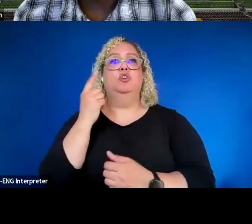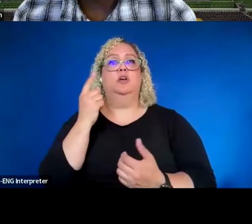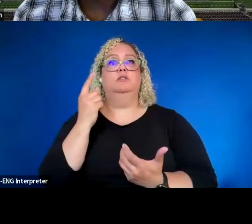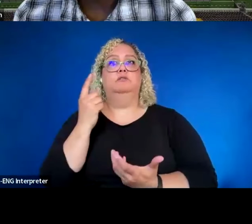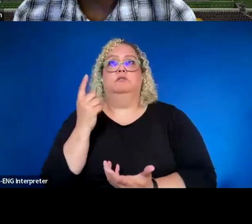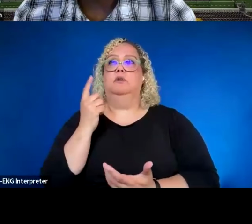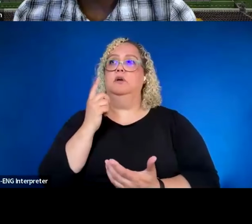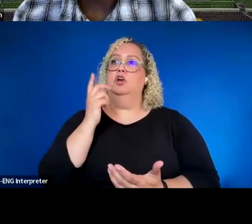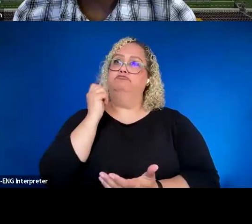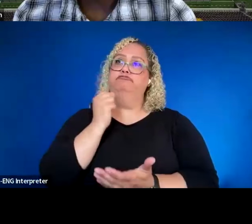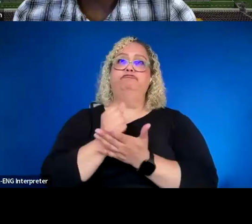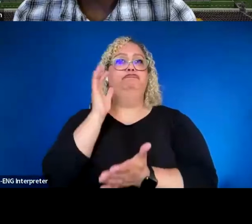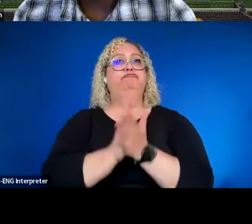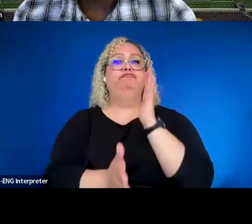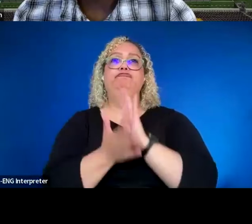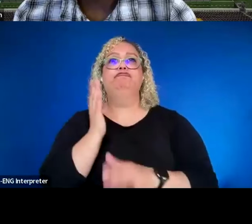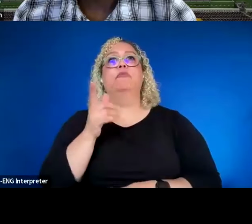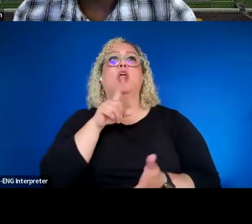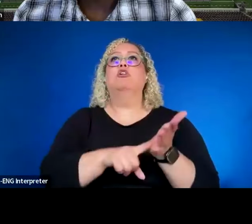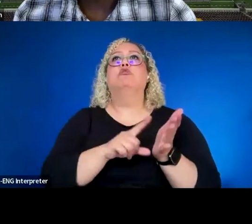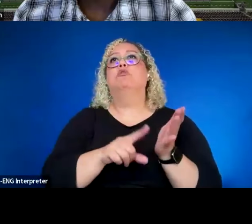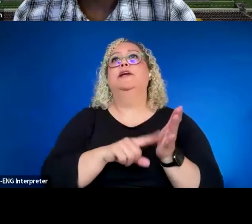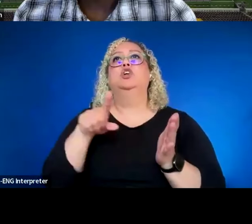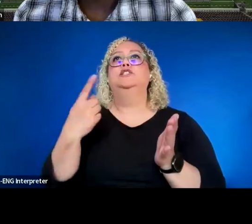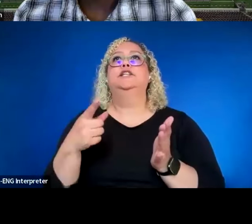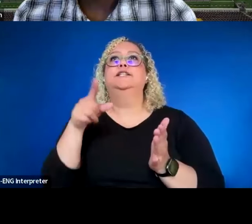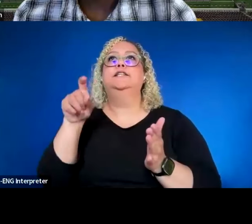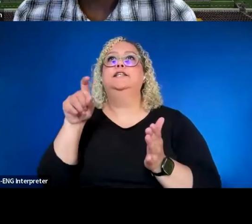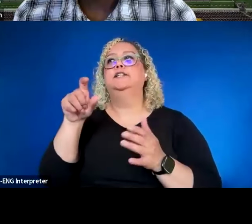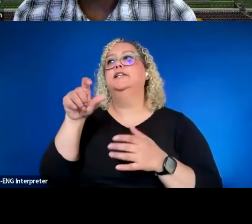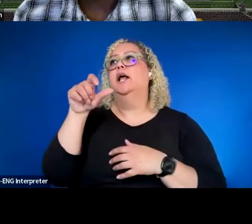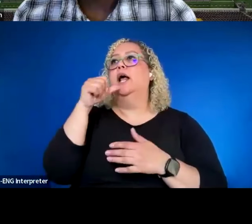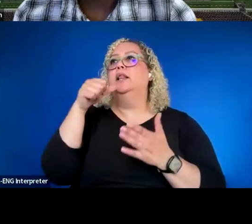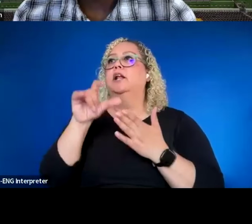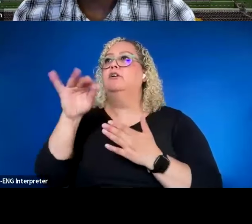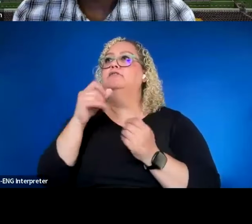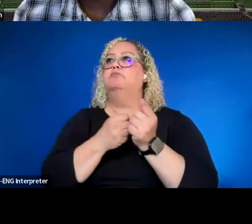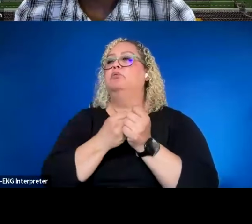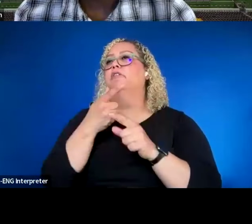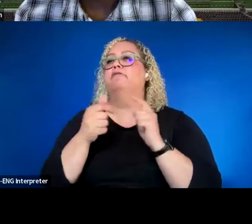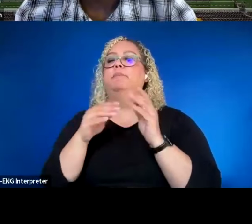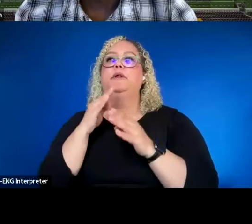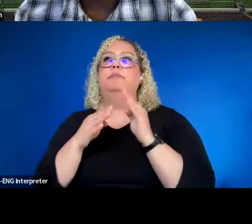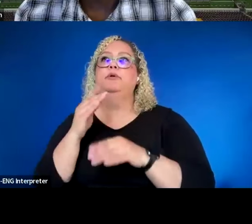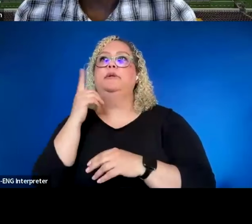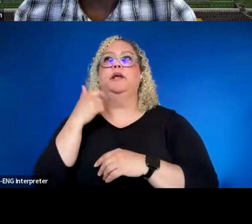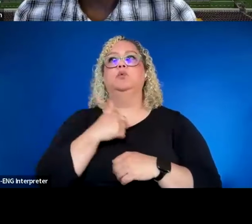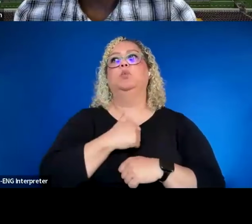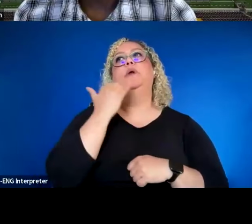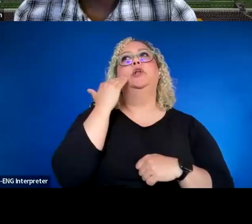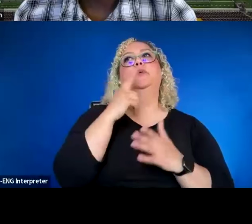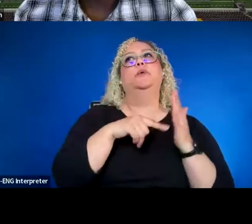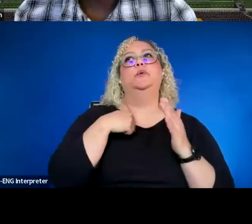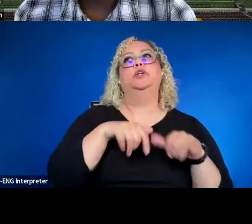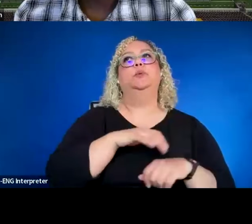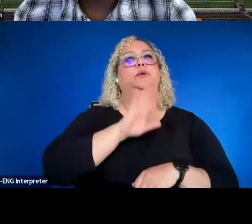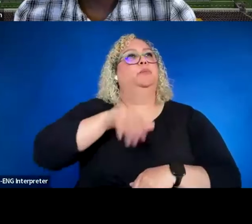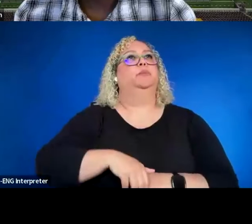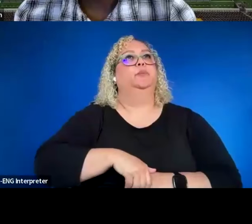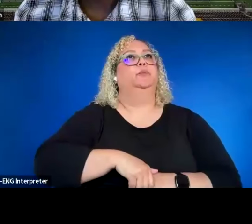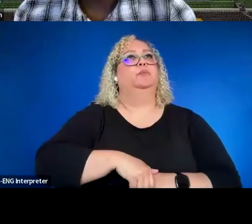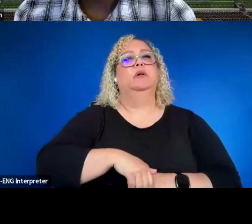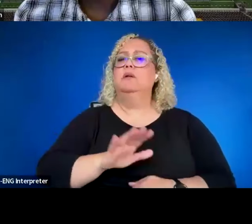in their research project. They just need a letter of support from a community member, right? That's not what we're trying to do here. And that's really important. And I